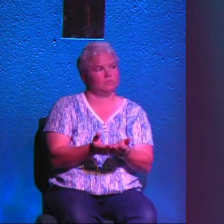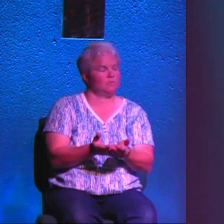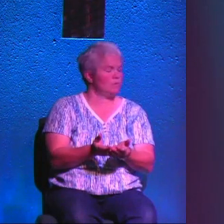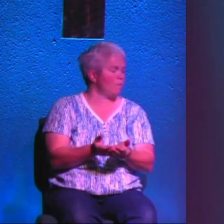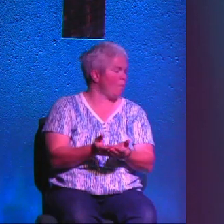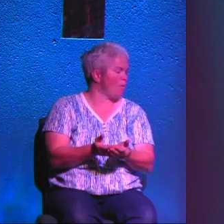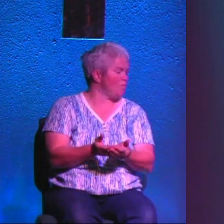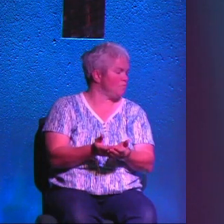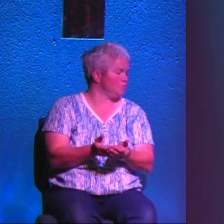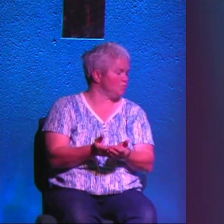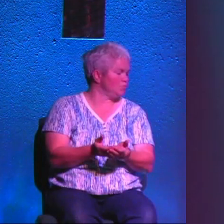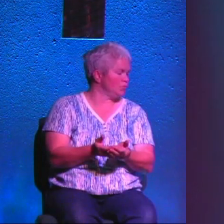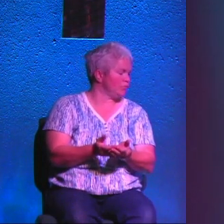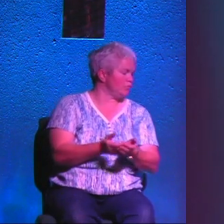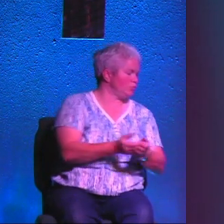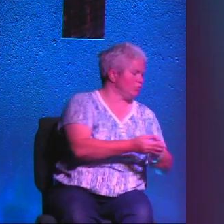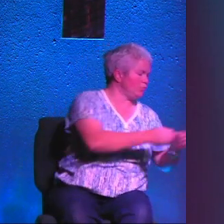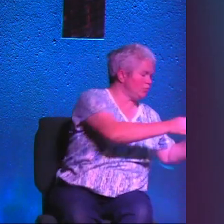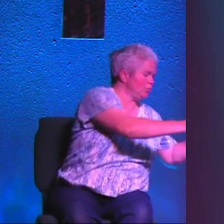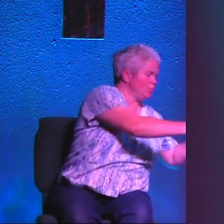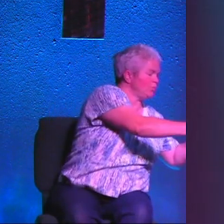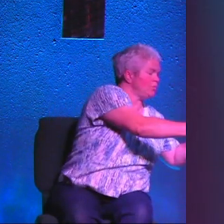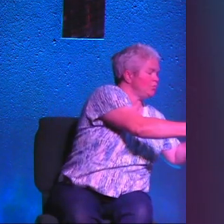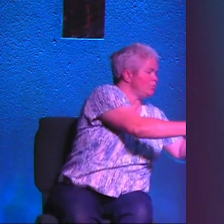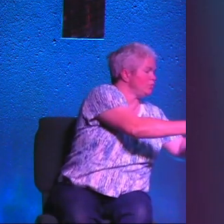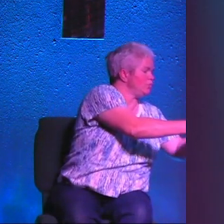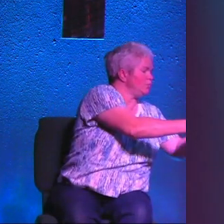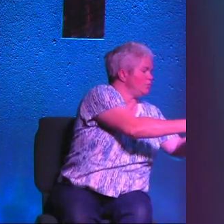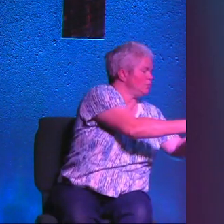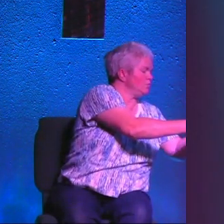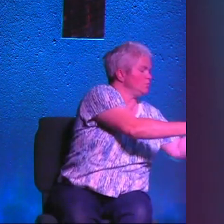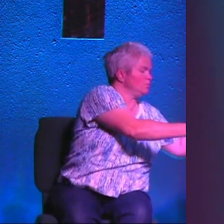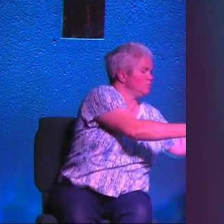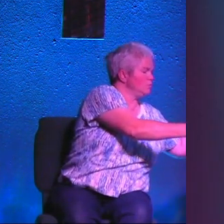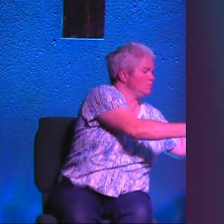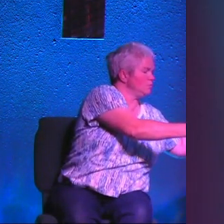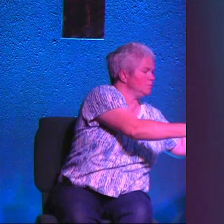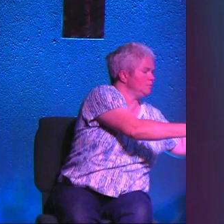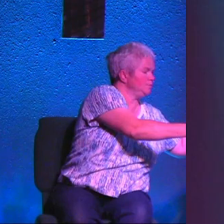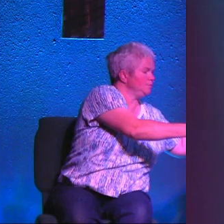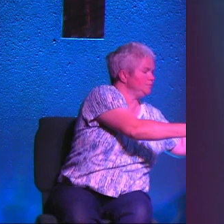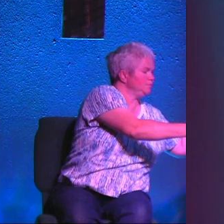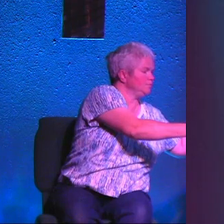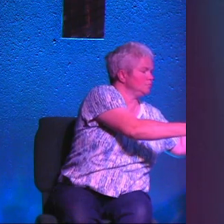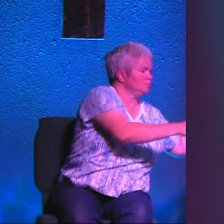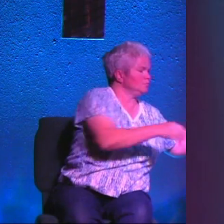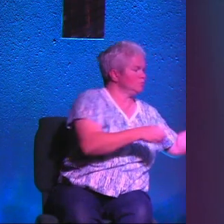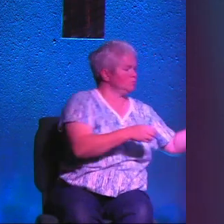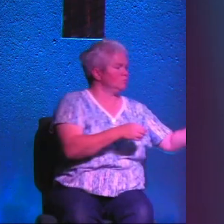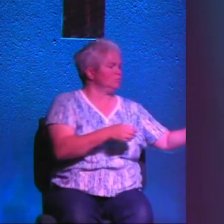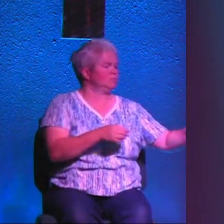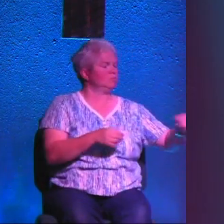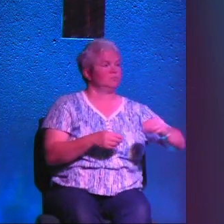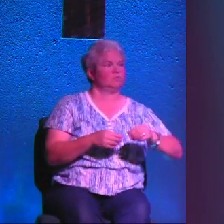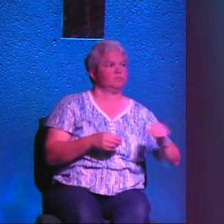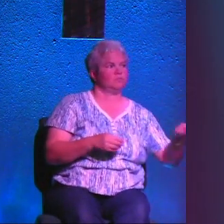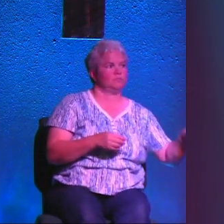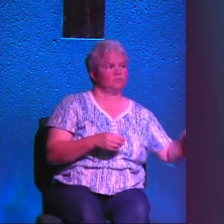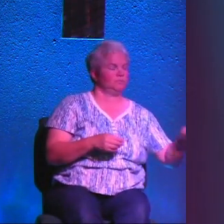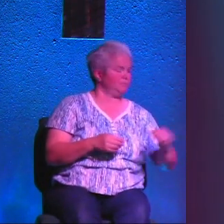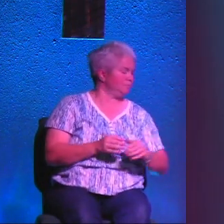that? See, it is a battle that we fight every day, and it's the battle that we rely upon